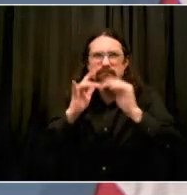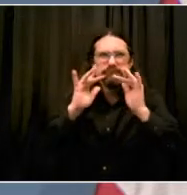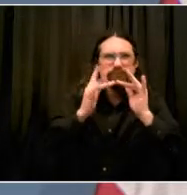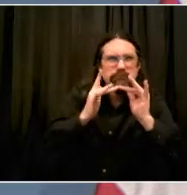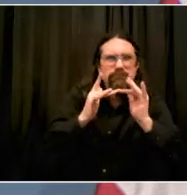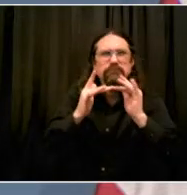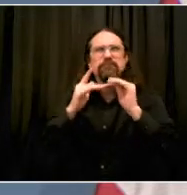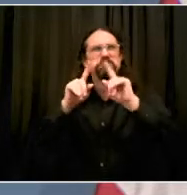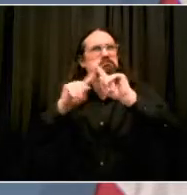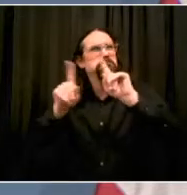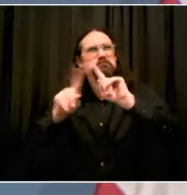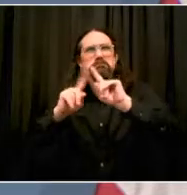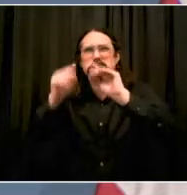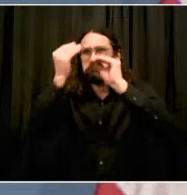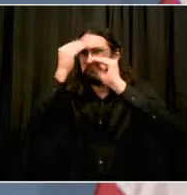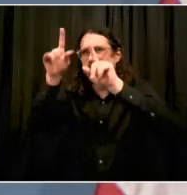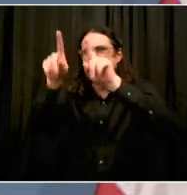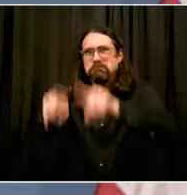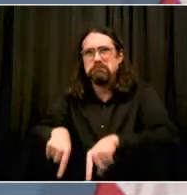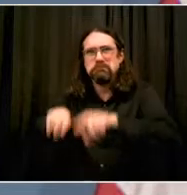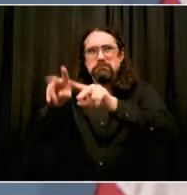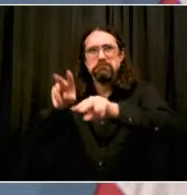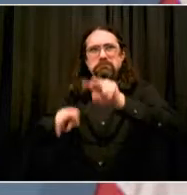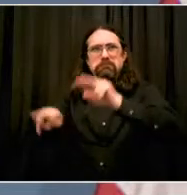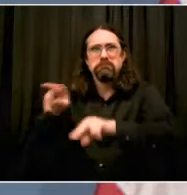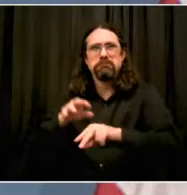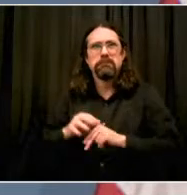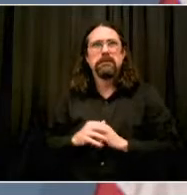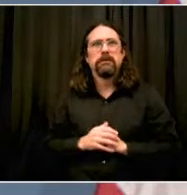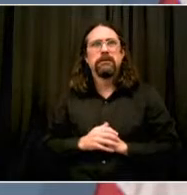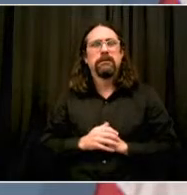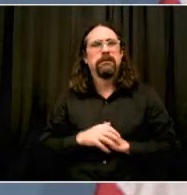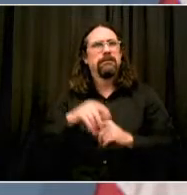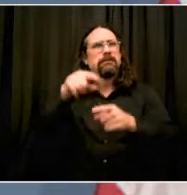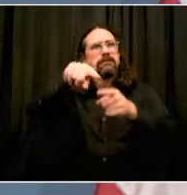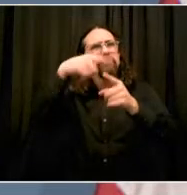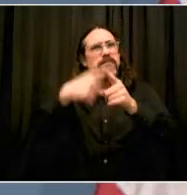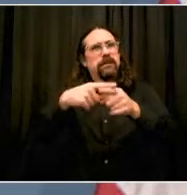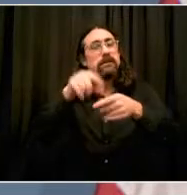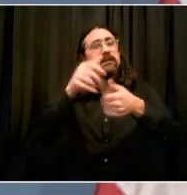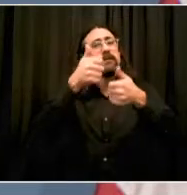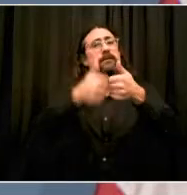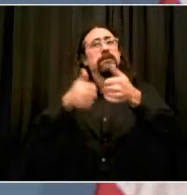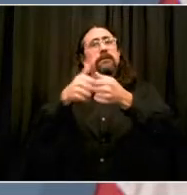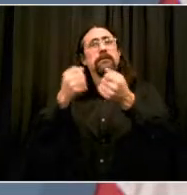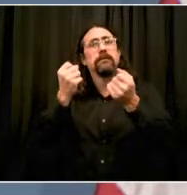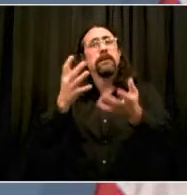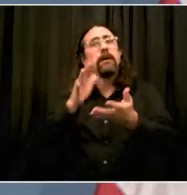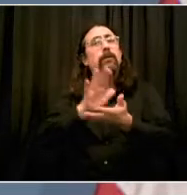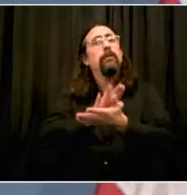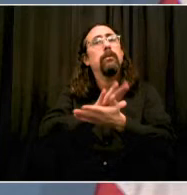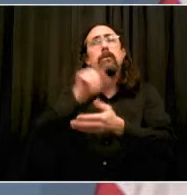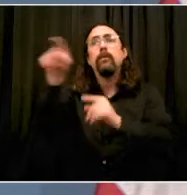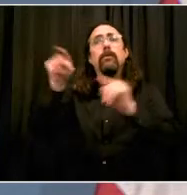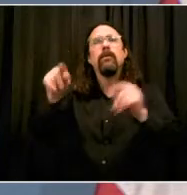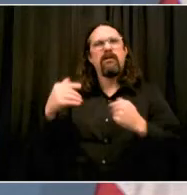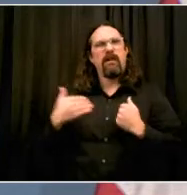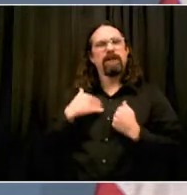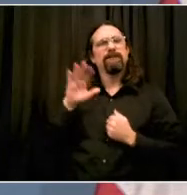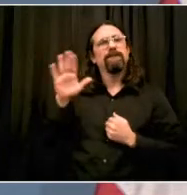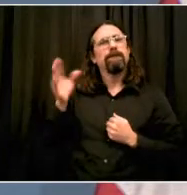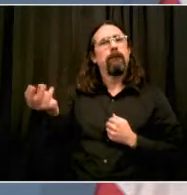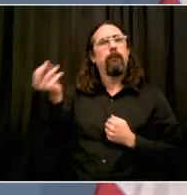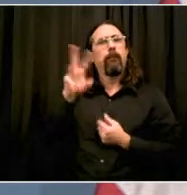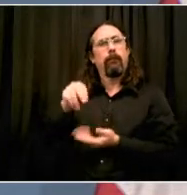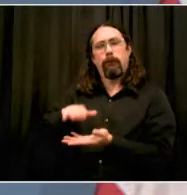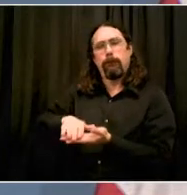this time as well. So all of that is happening as we speak. It's happened as well, and we continue to, as we receive those devices, get them